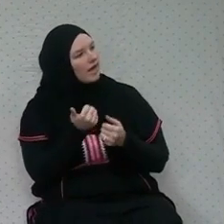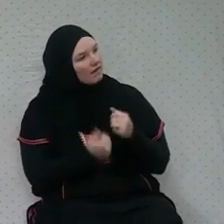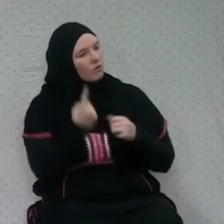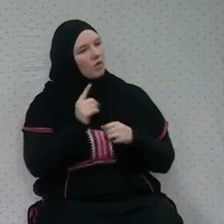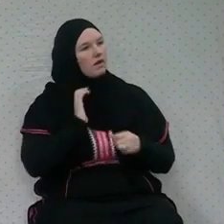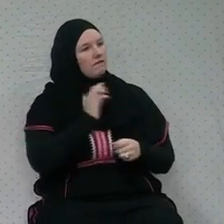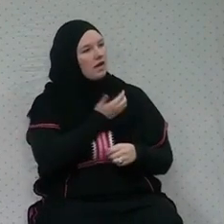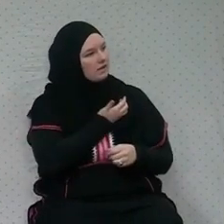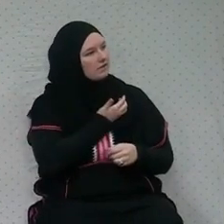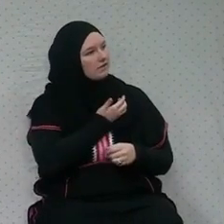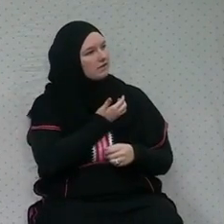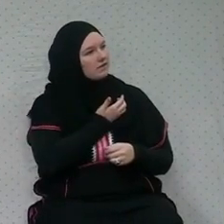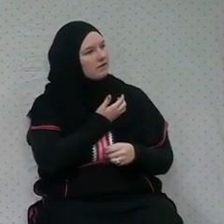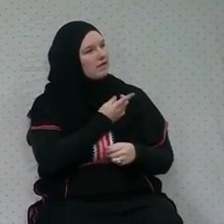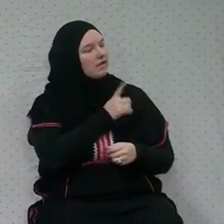on a string.